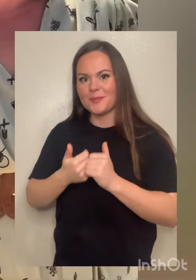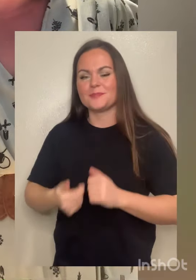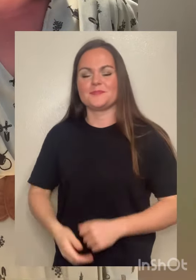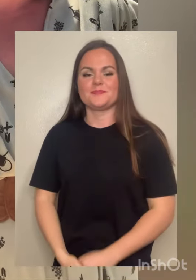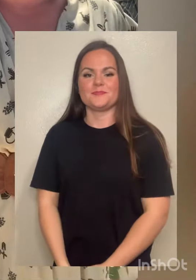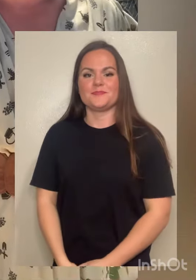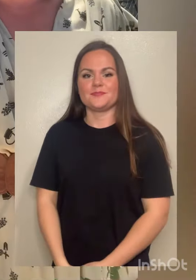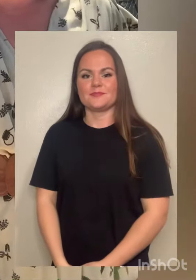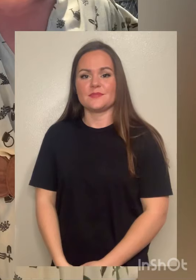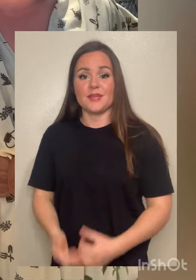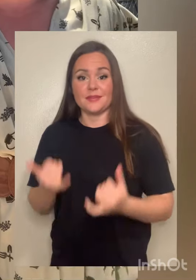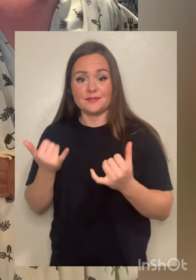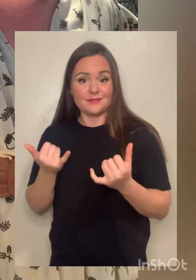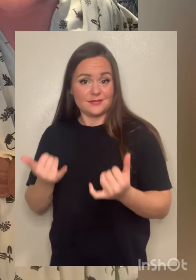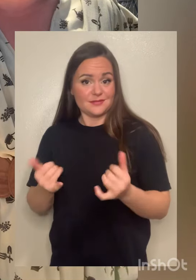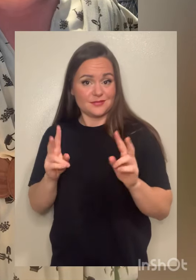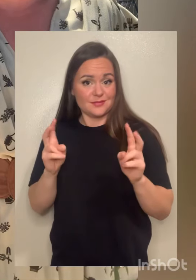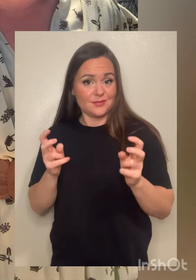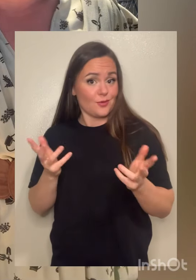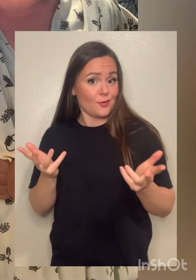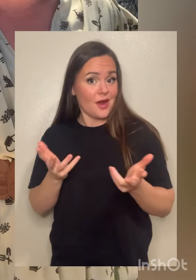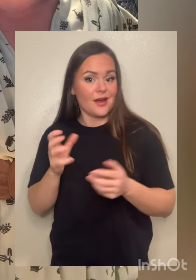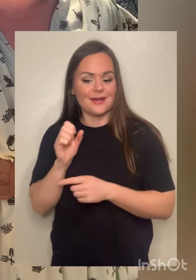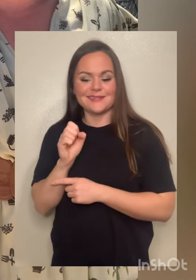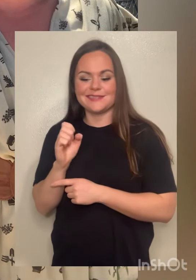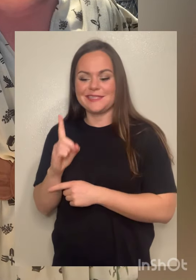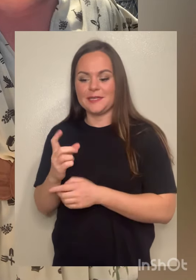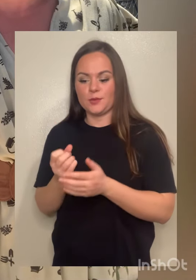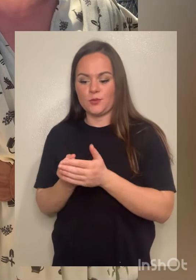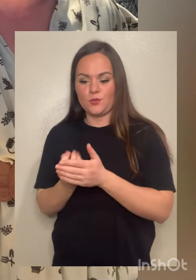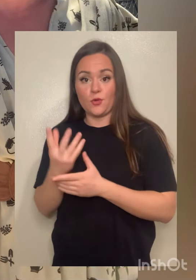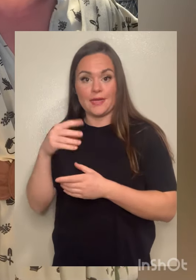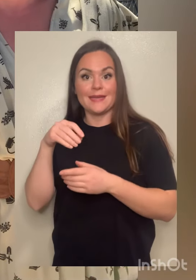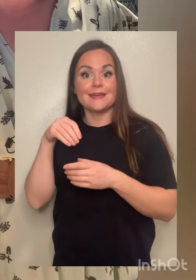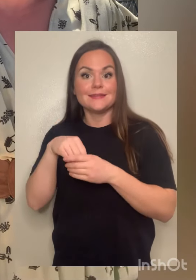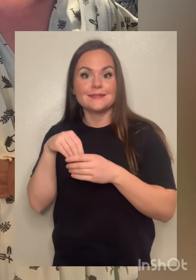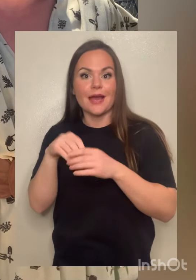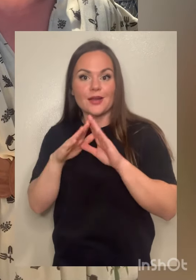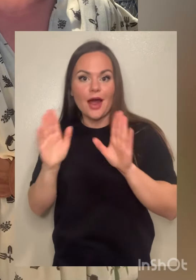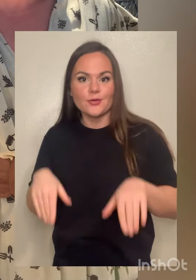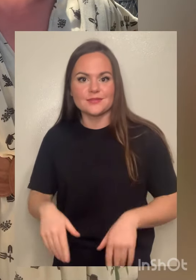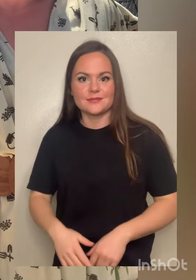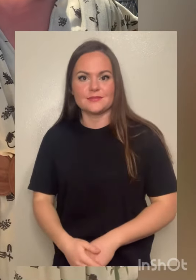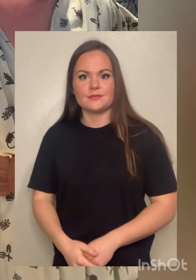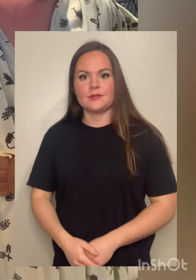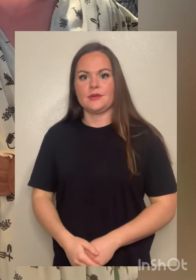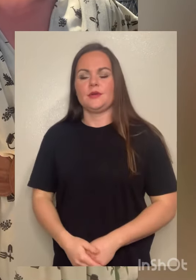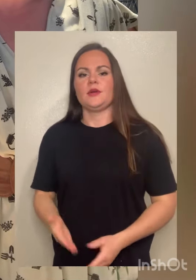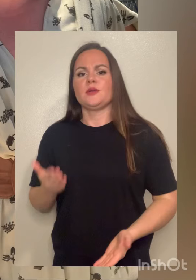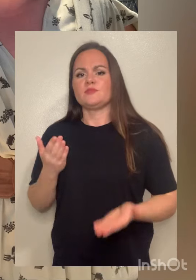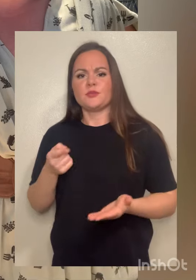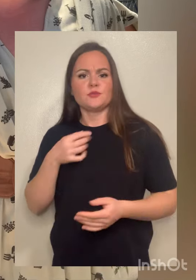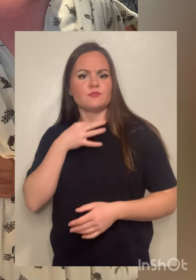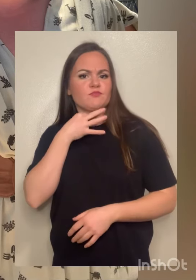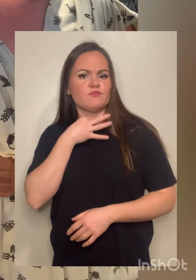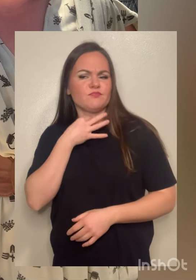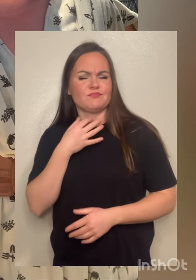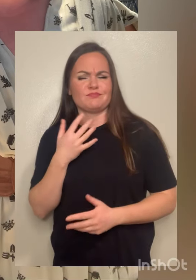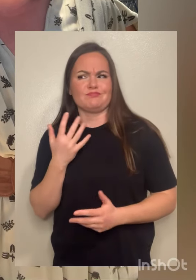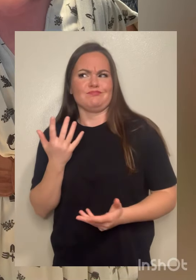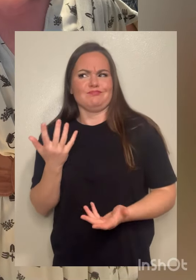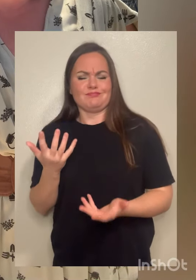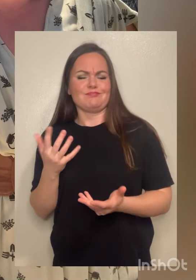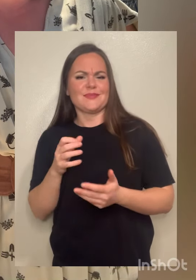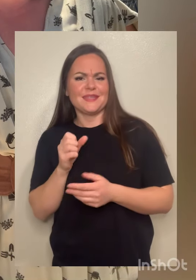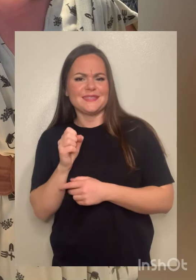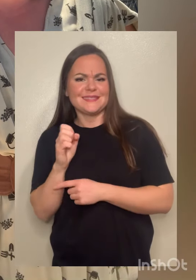their own garden. And today we are going to talk about seed starting indoors. Now you might be wondering, what